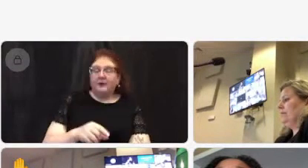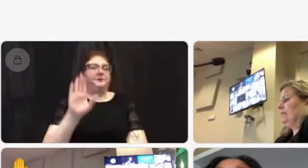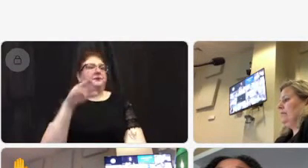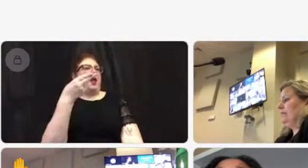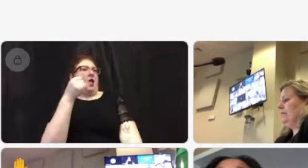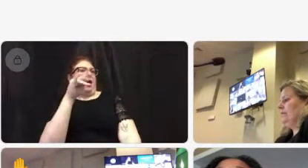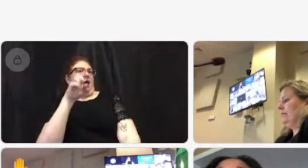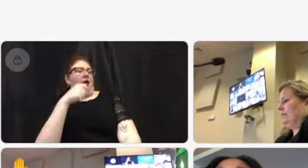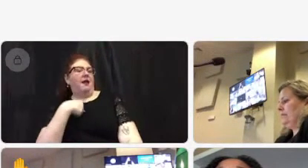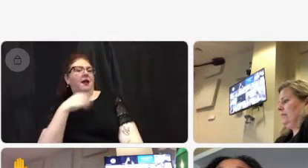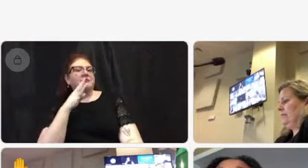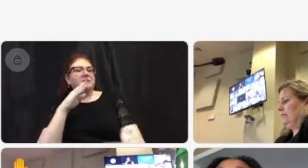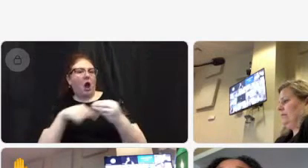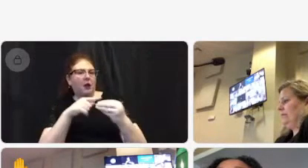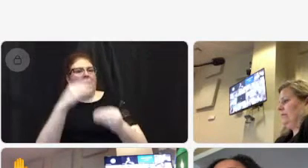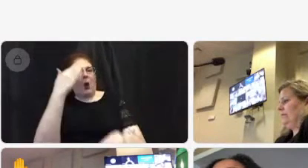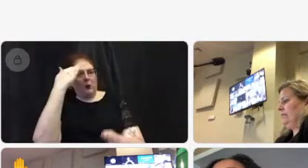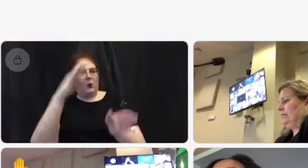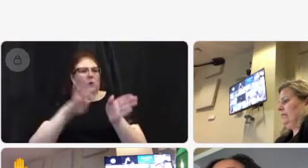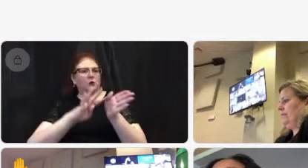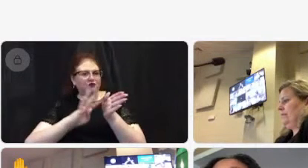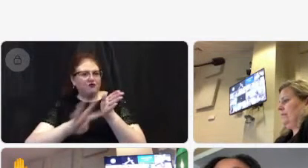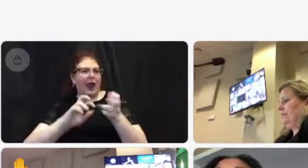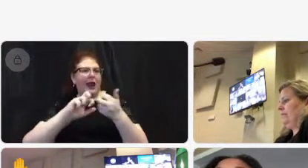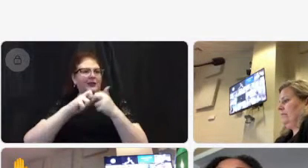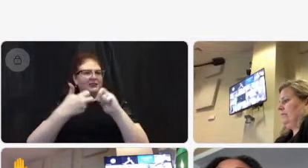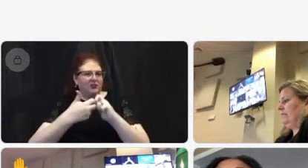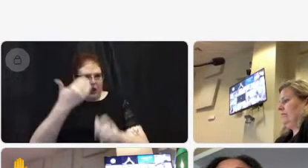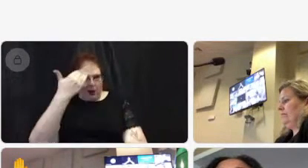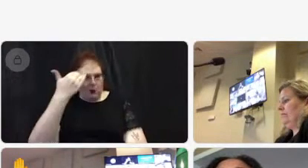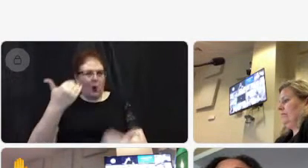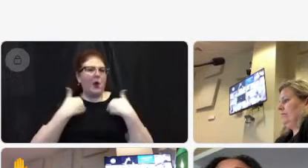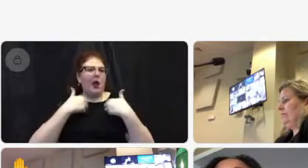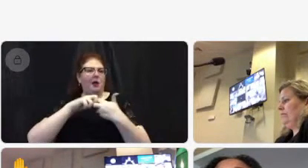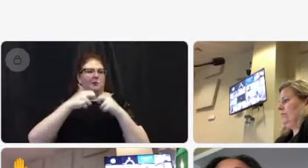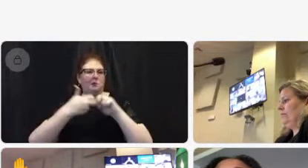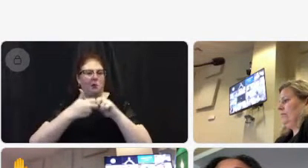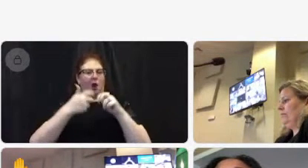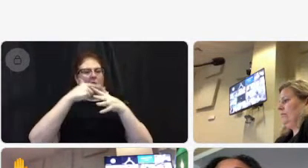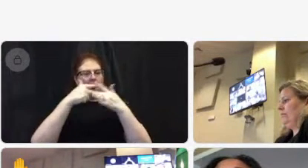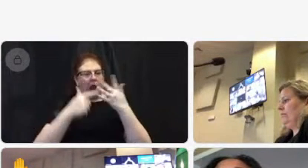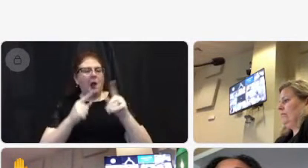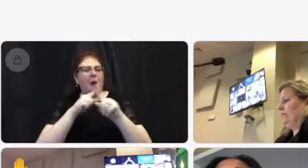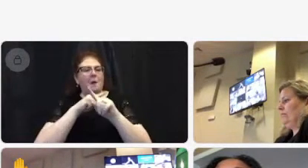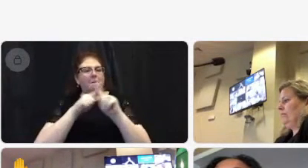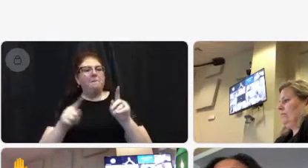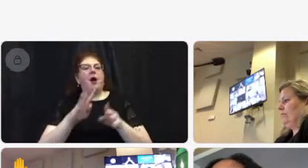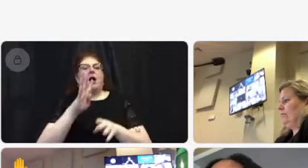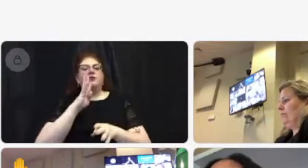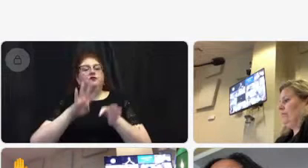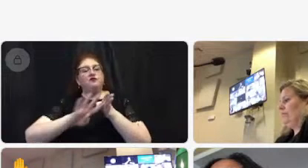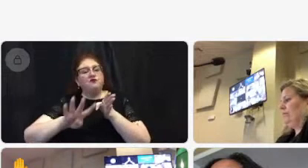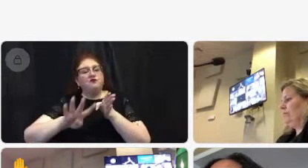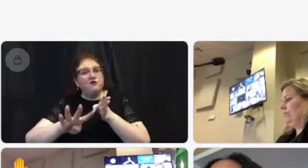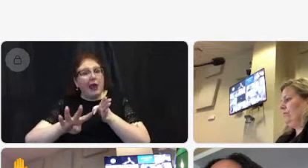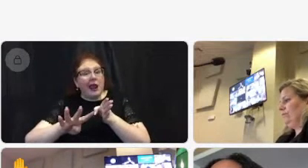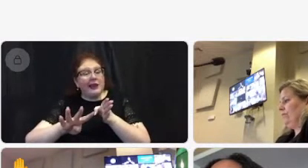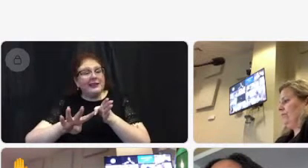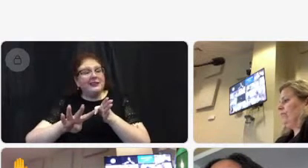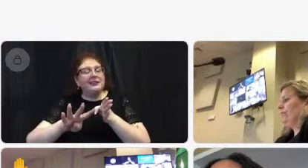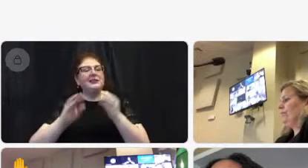I know we've got drainage issues and some of those things. That's what he was. But drainage issues tend to be